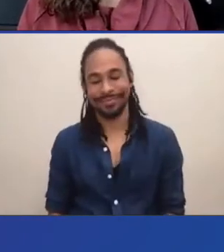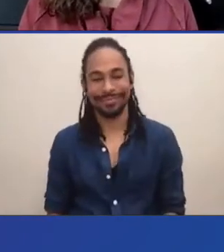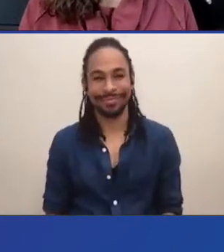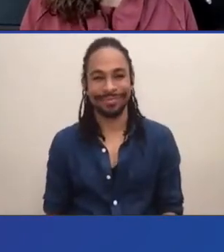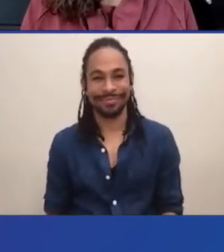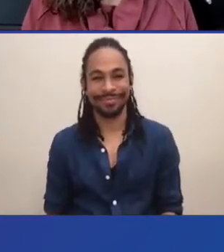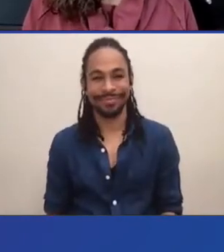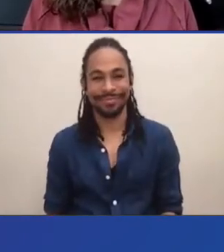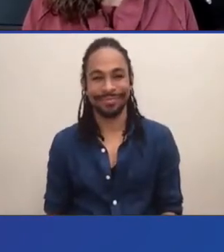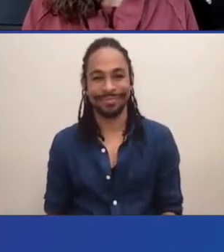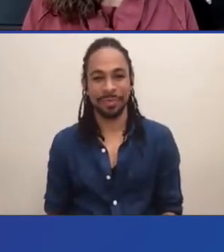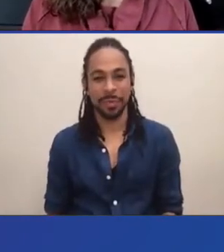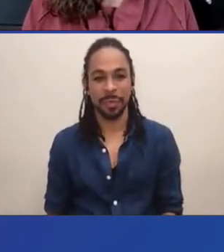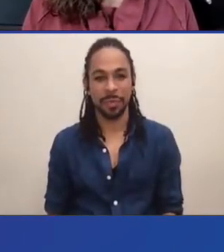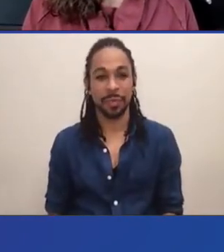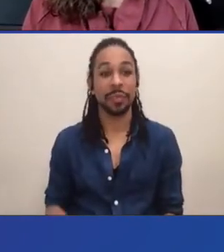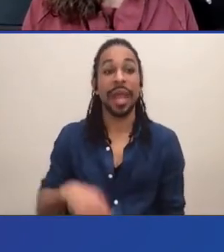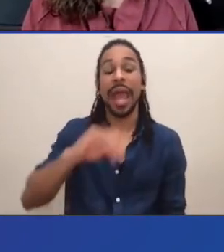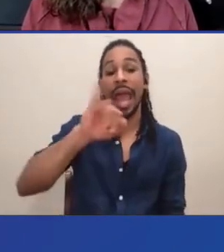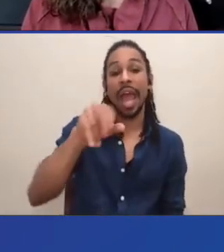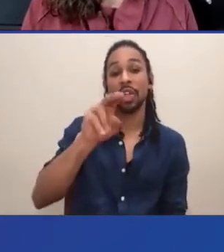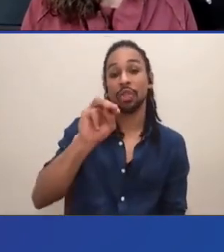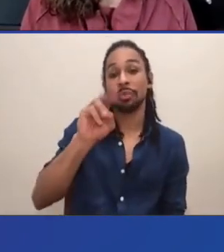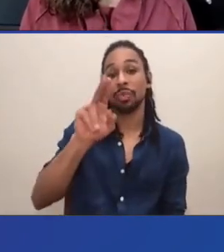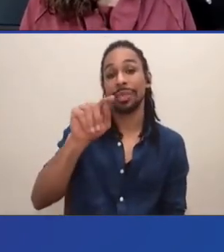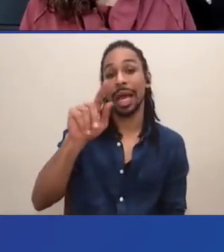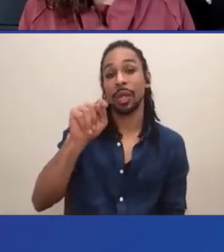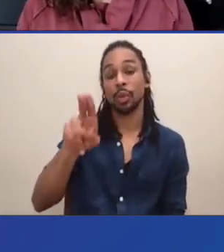And I'm thinking about, this is Jumatatu speaking.